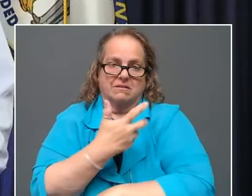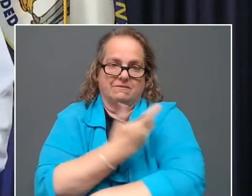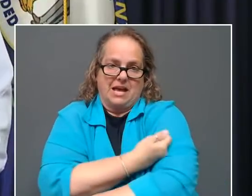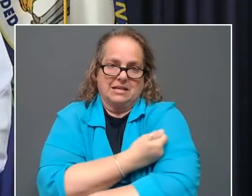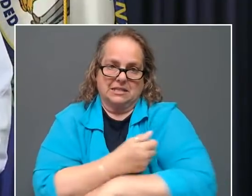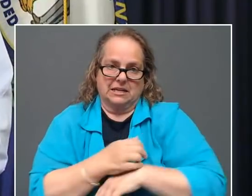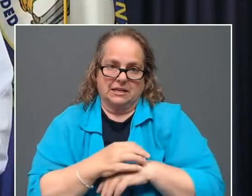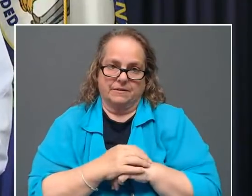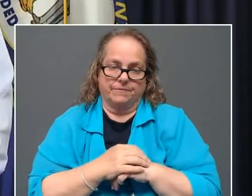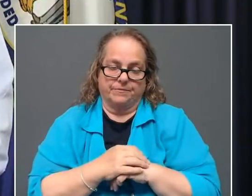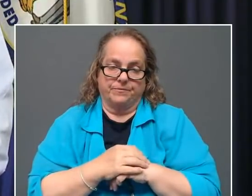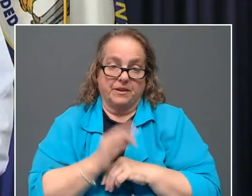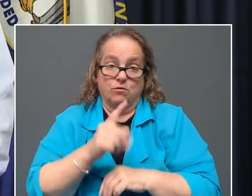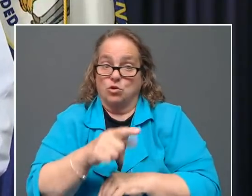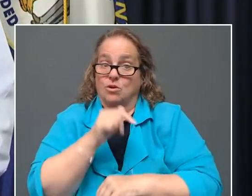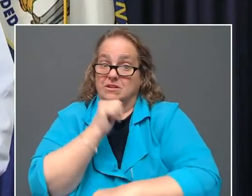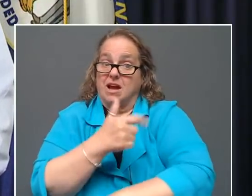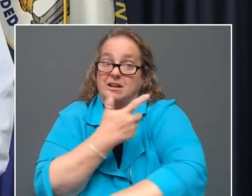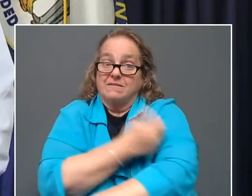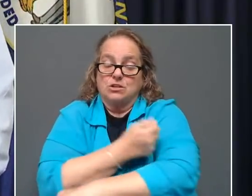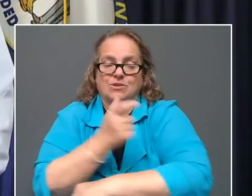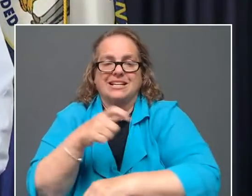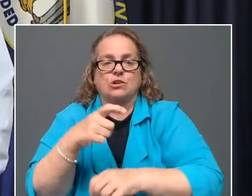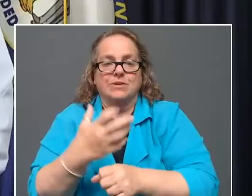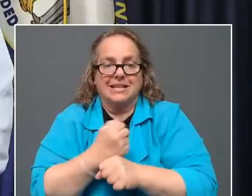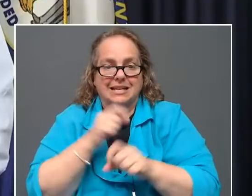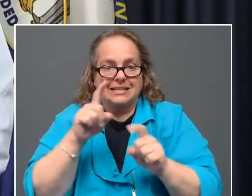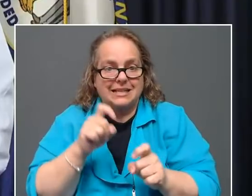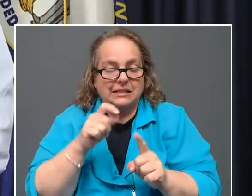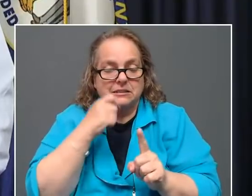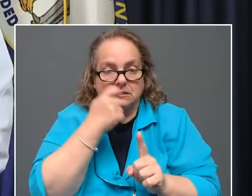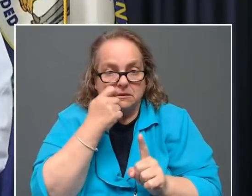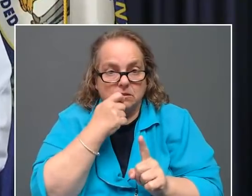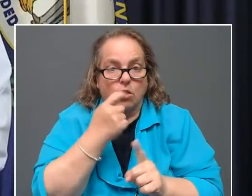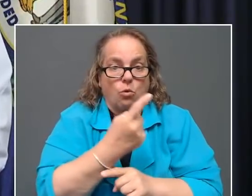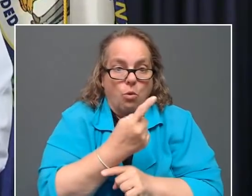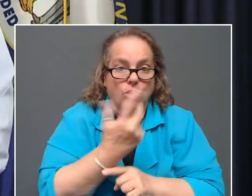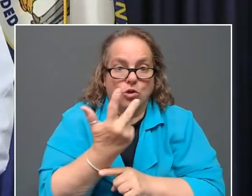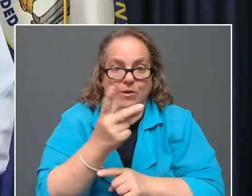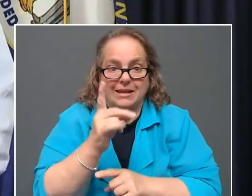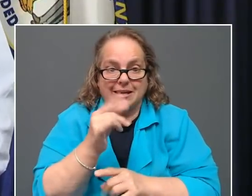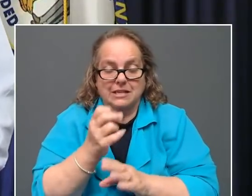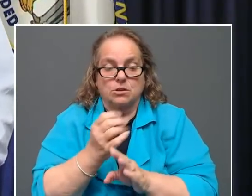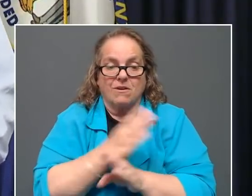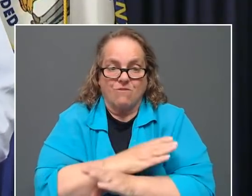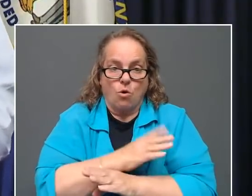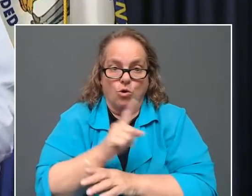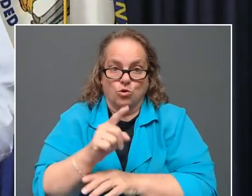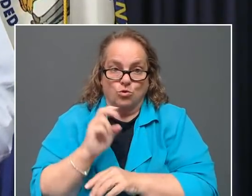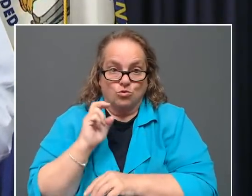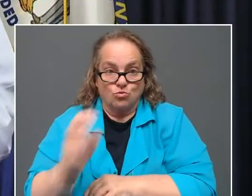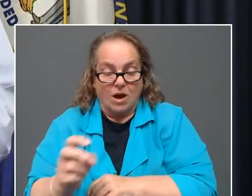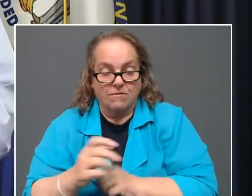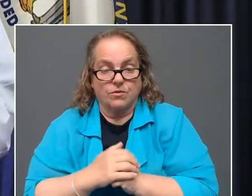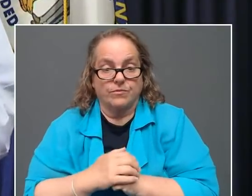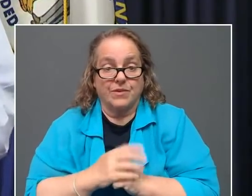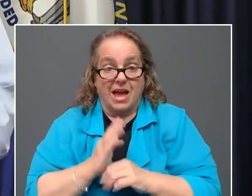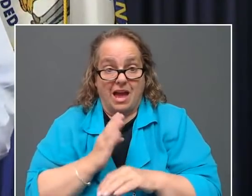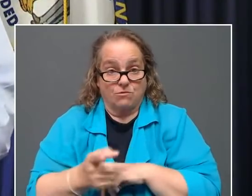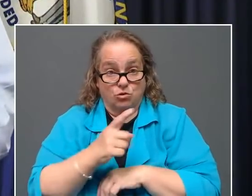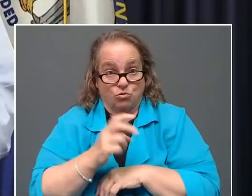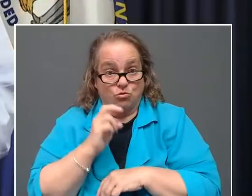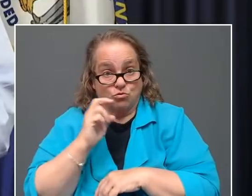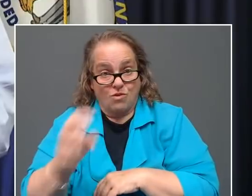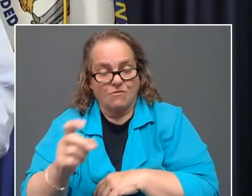not vaccinated, you need to get a viral test 1 to 3 days before your trip. And after you travel, you need to get